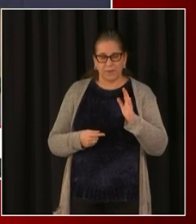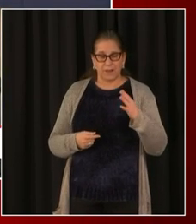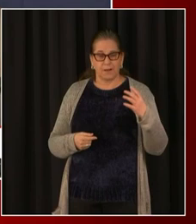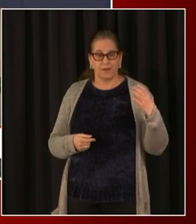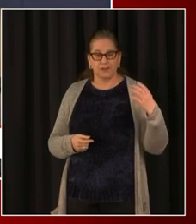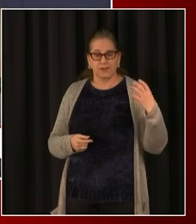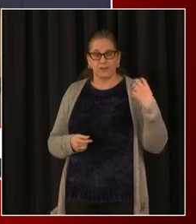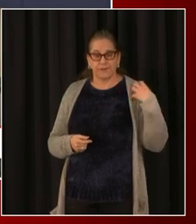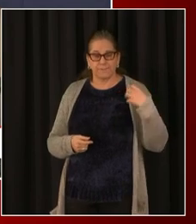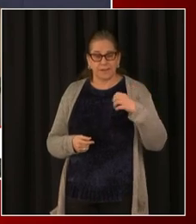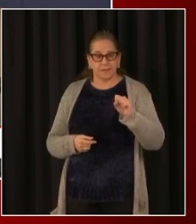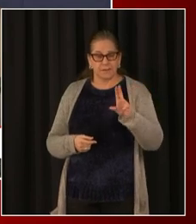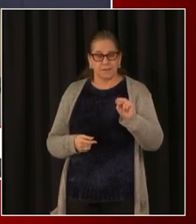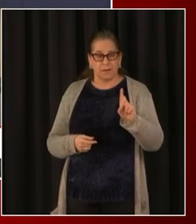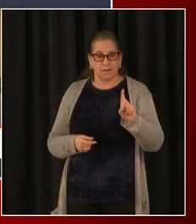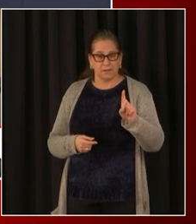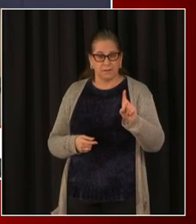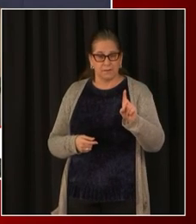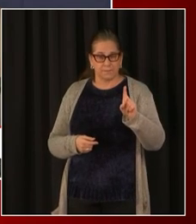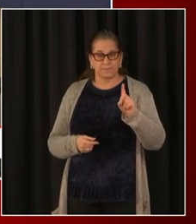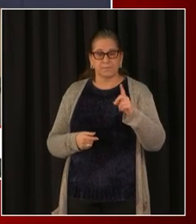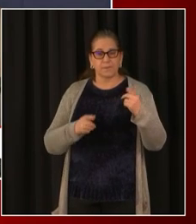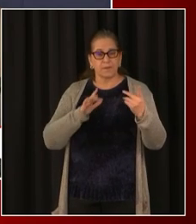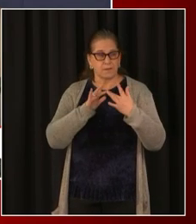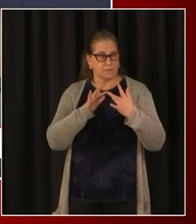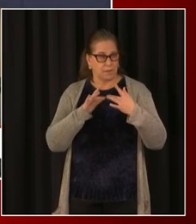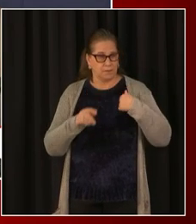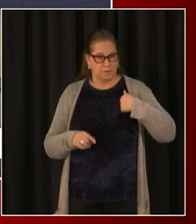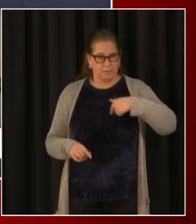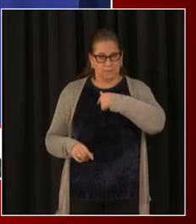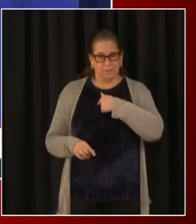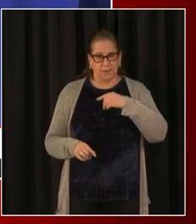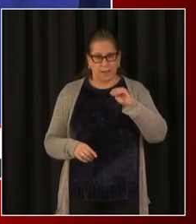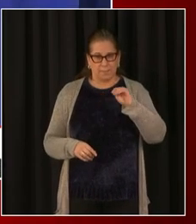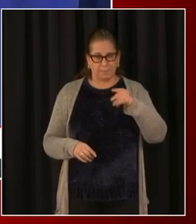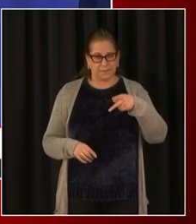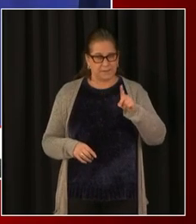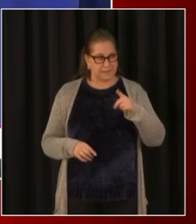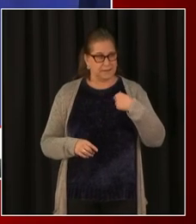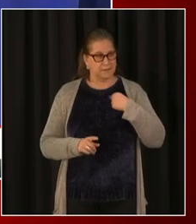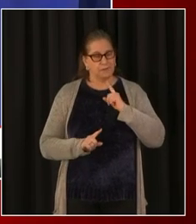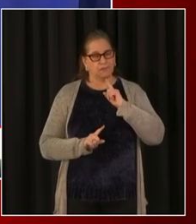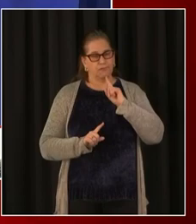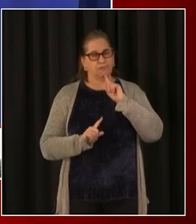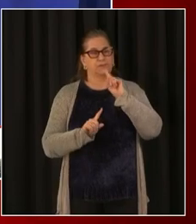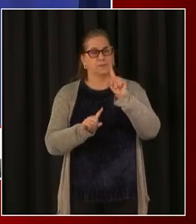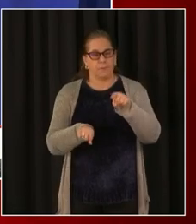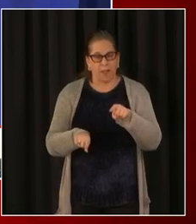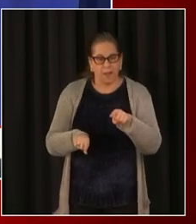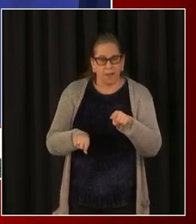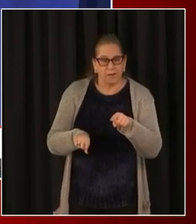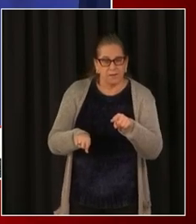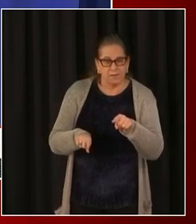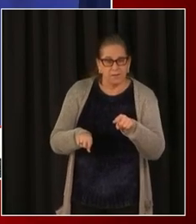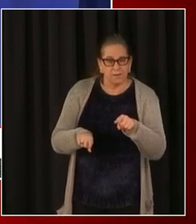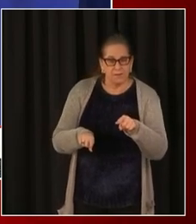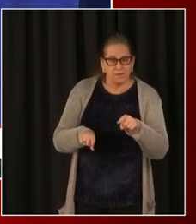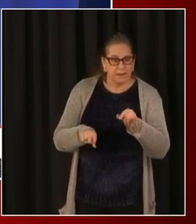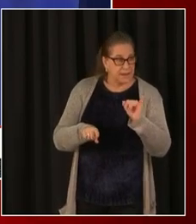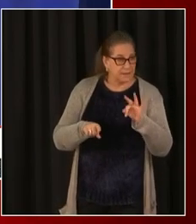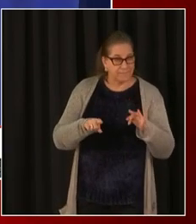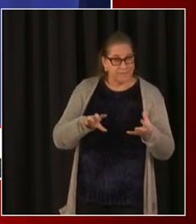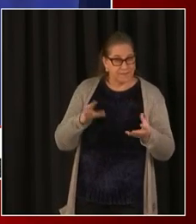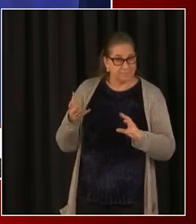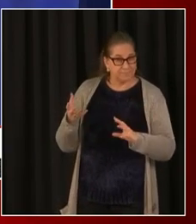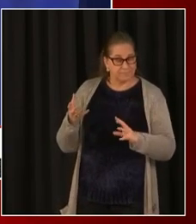it was just for MPD, where we were available to respond in the event that things got bad at the Capitol. And